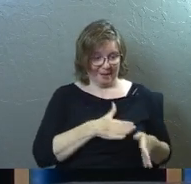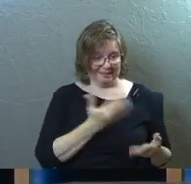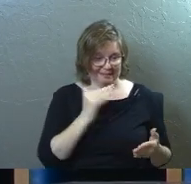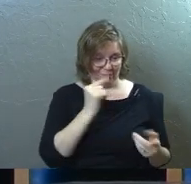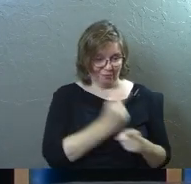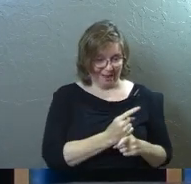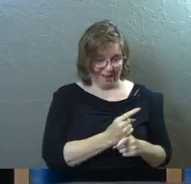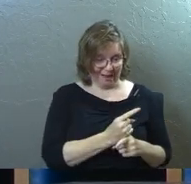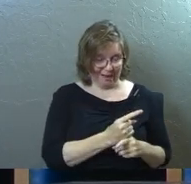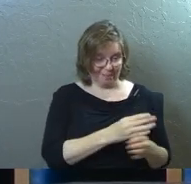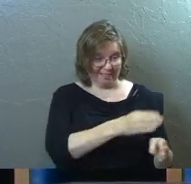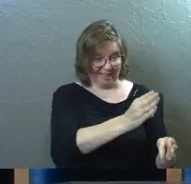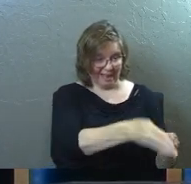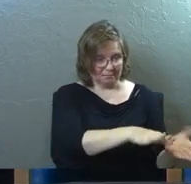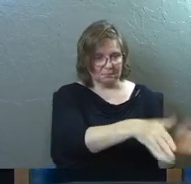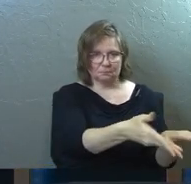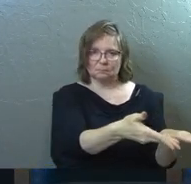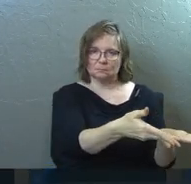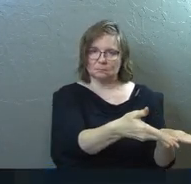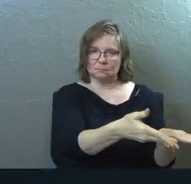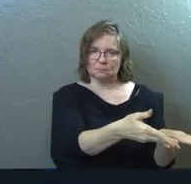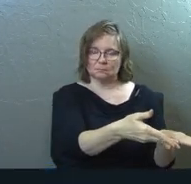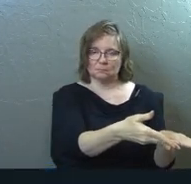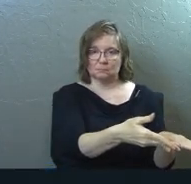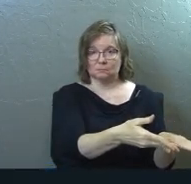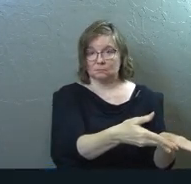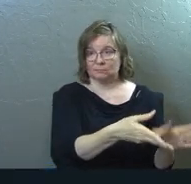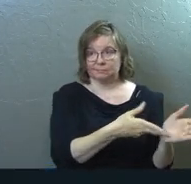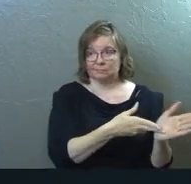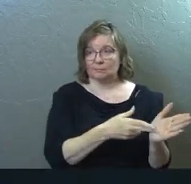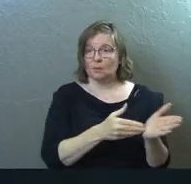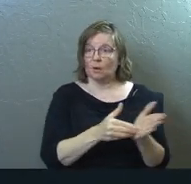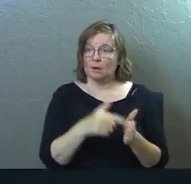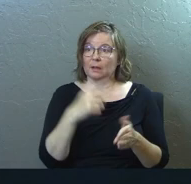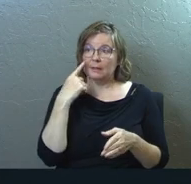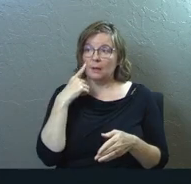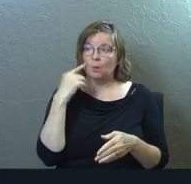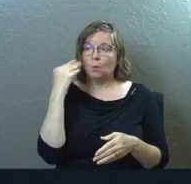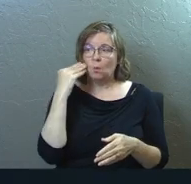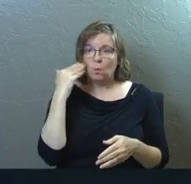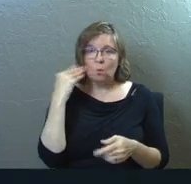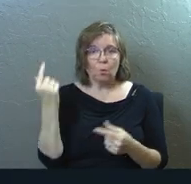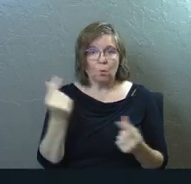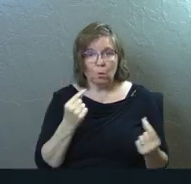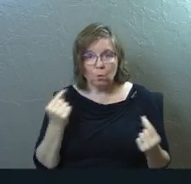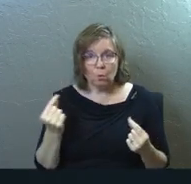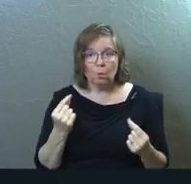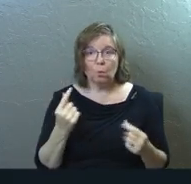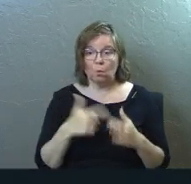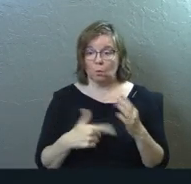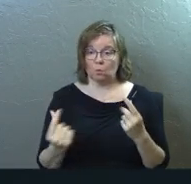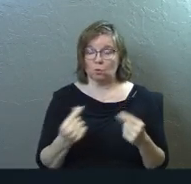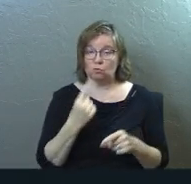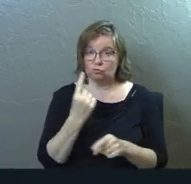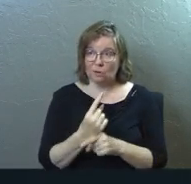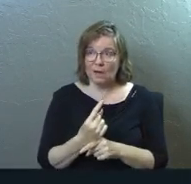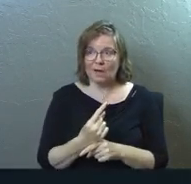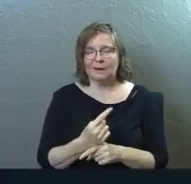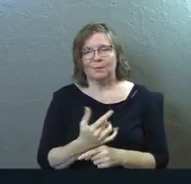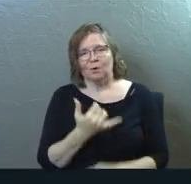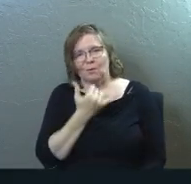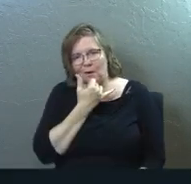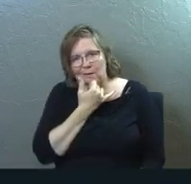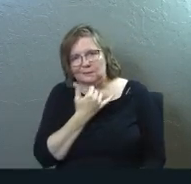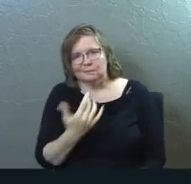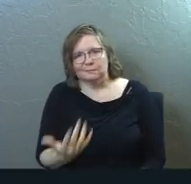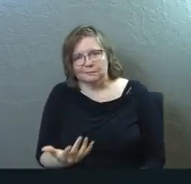ends in death. Just straight up. We oftentimes think that we know what we're doing and that what we're doing is right, but we're